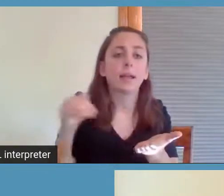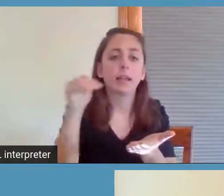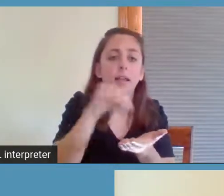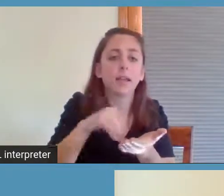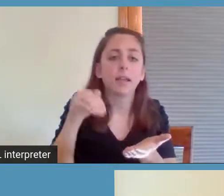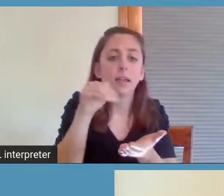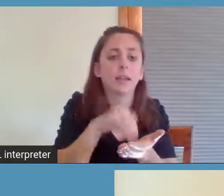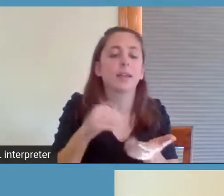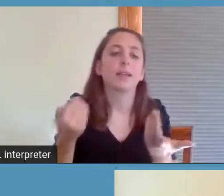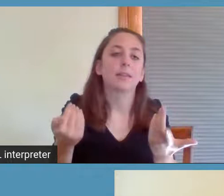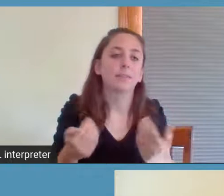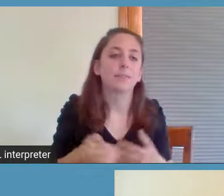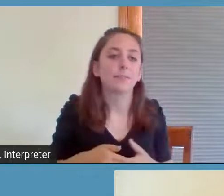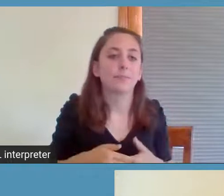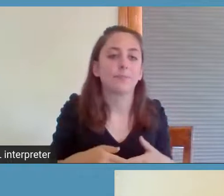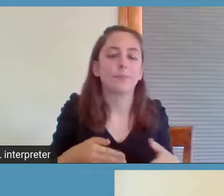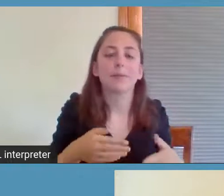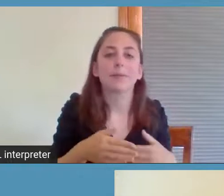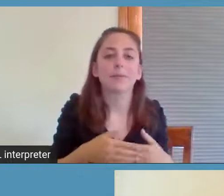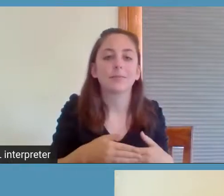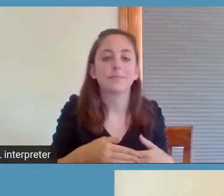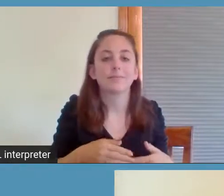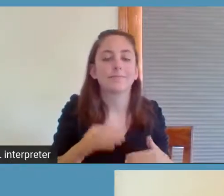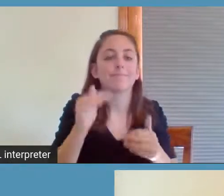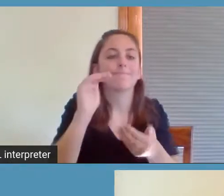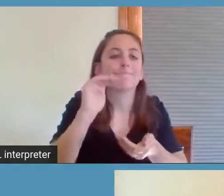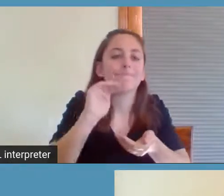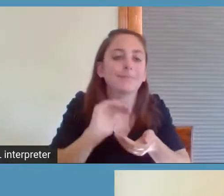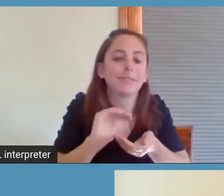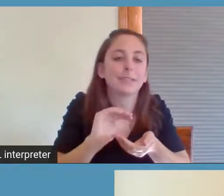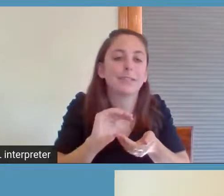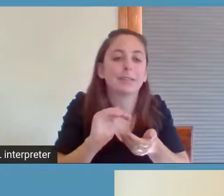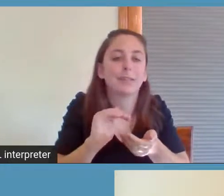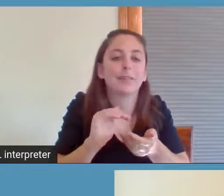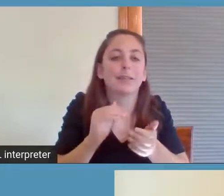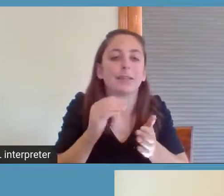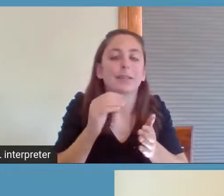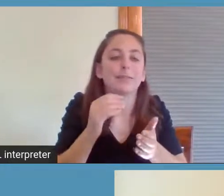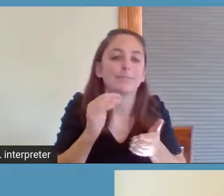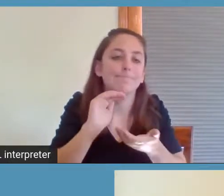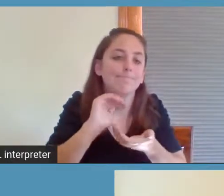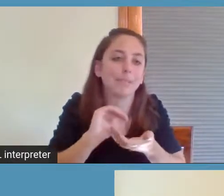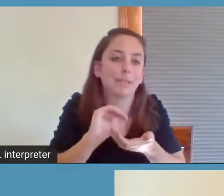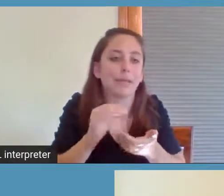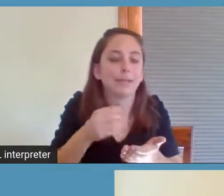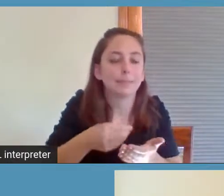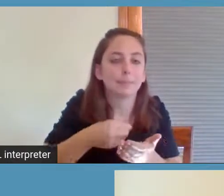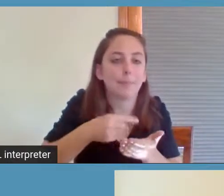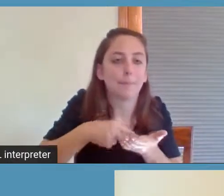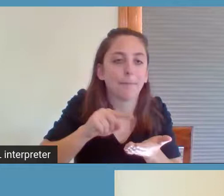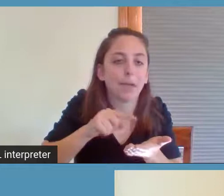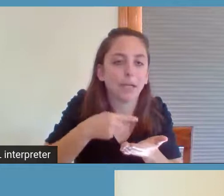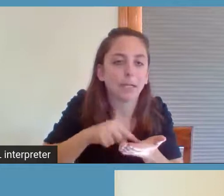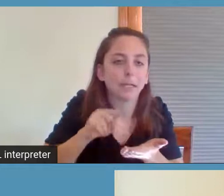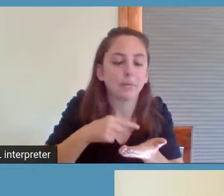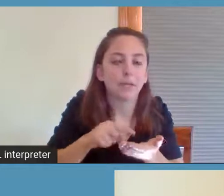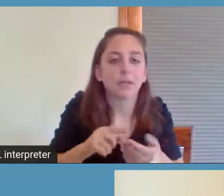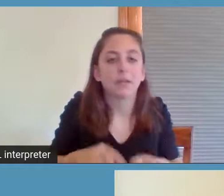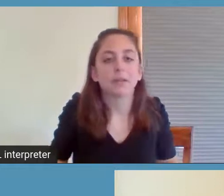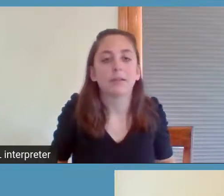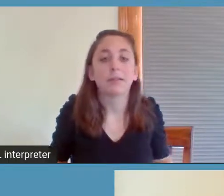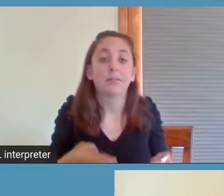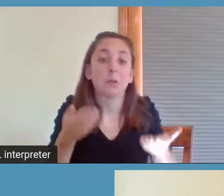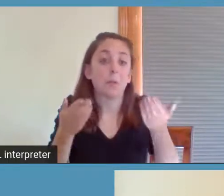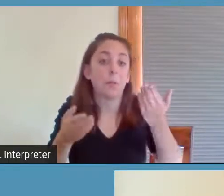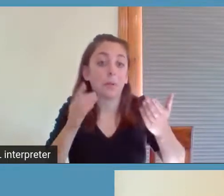cost, may put a lot of money into it in the beginning, but if you're going to be doing these type of shows all the time, like we don't know, there might be Delta,